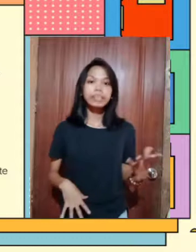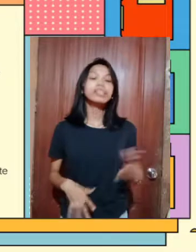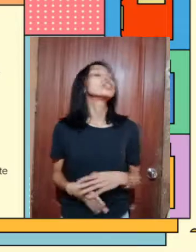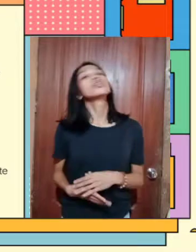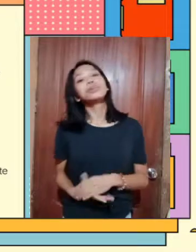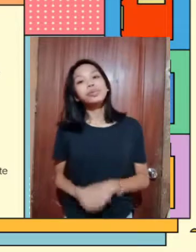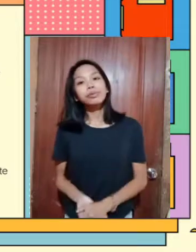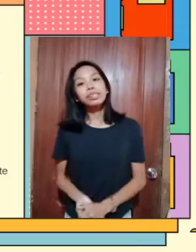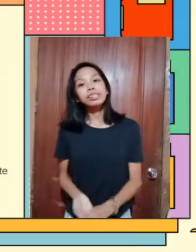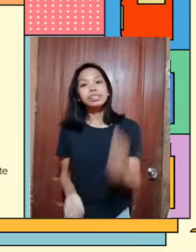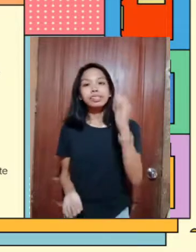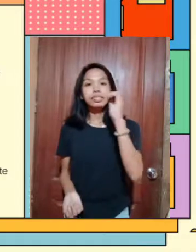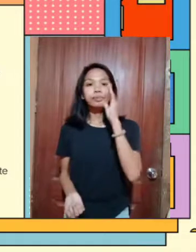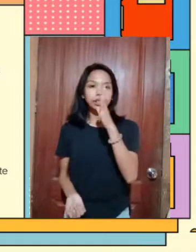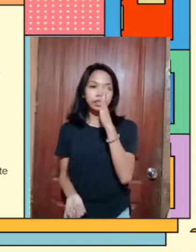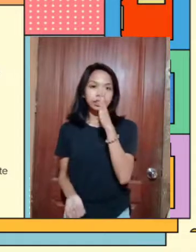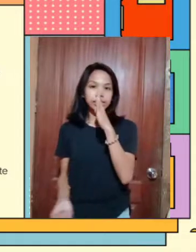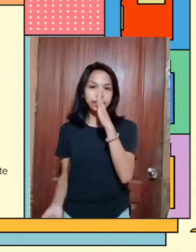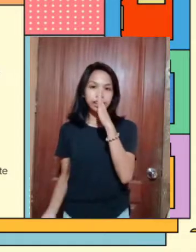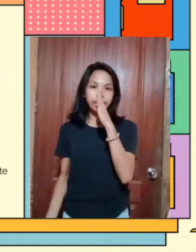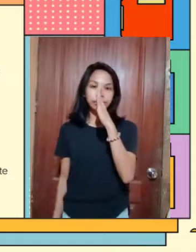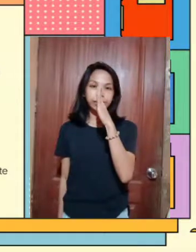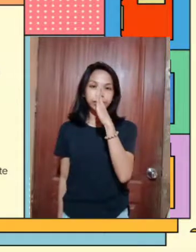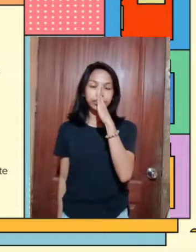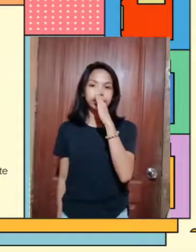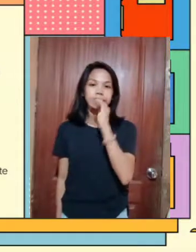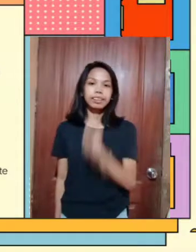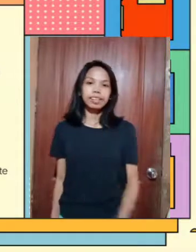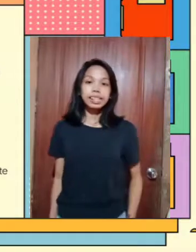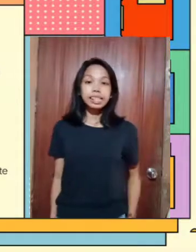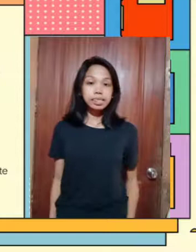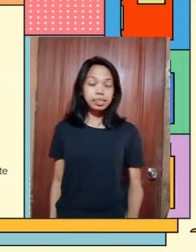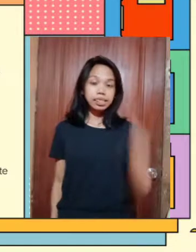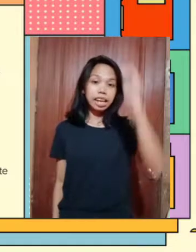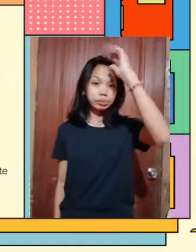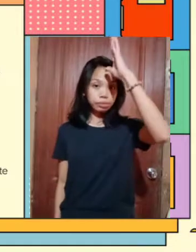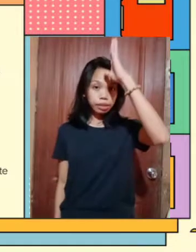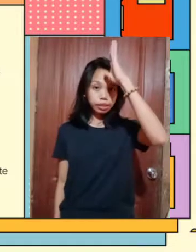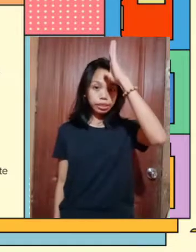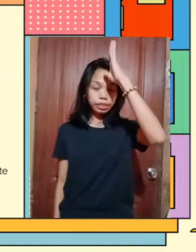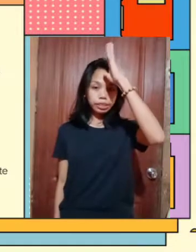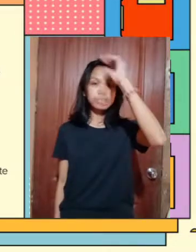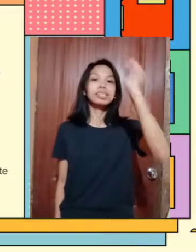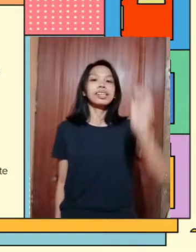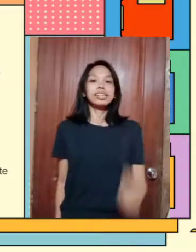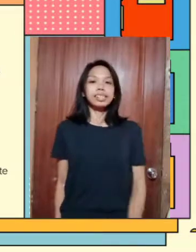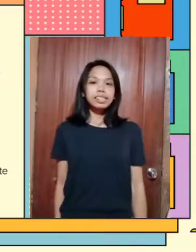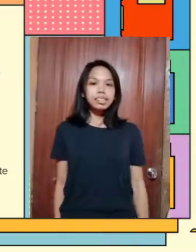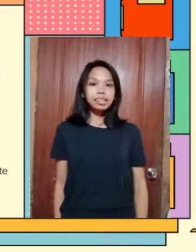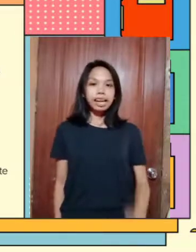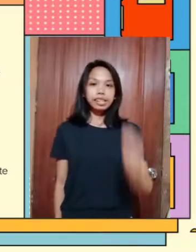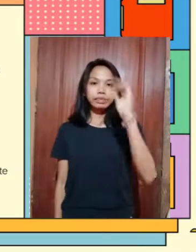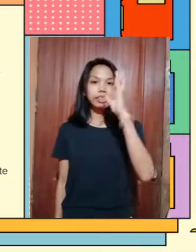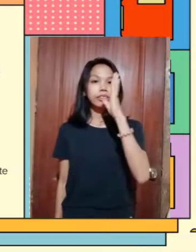sign. So first is the mother. This is the sign of the mother. This is the sign of the father. This